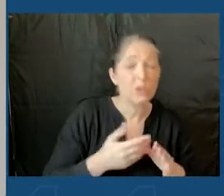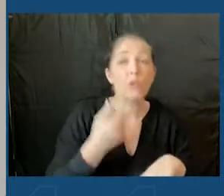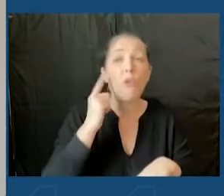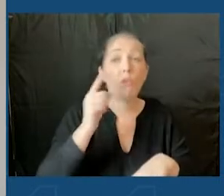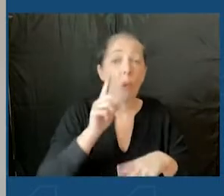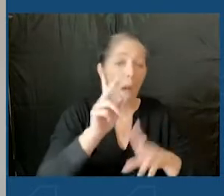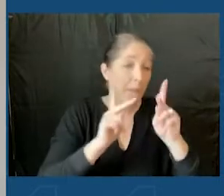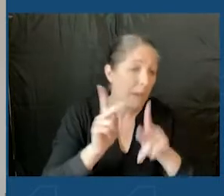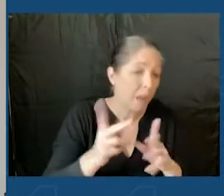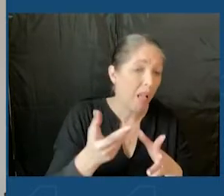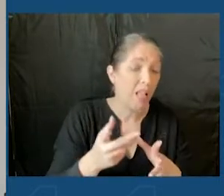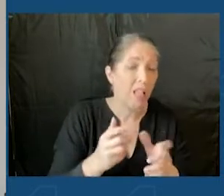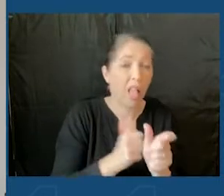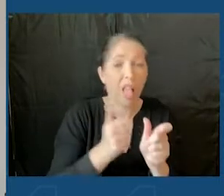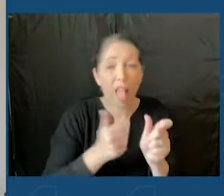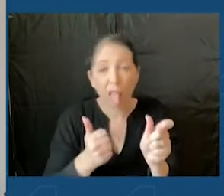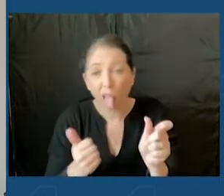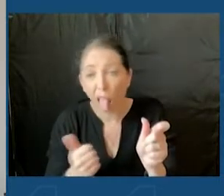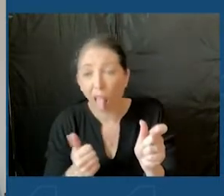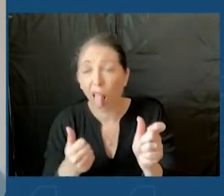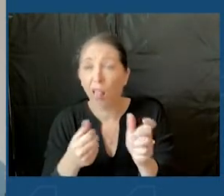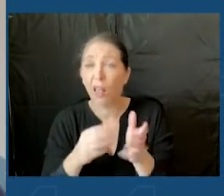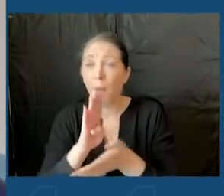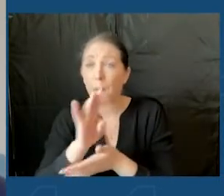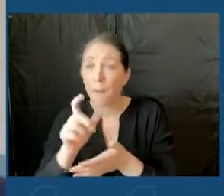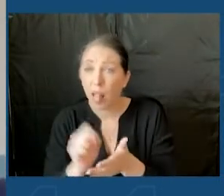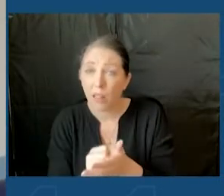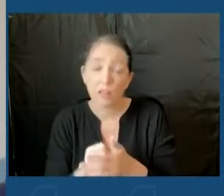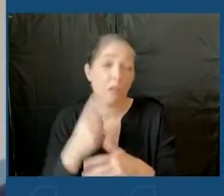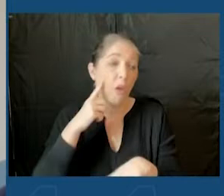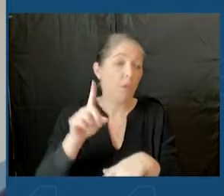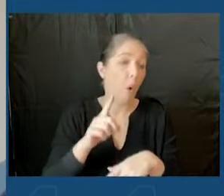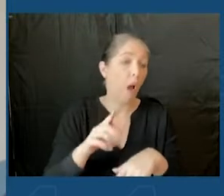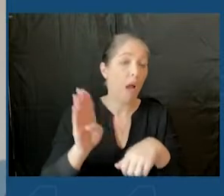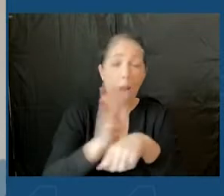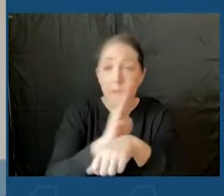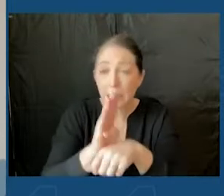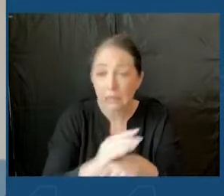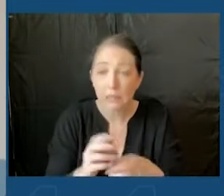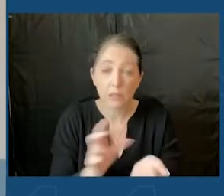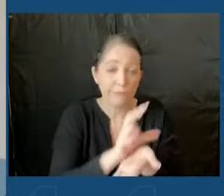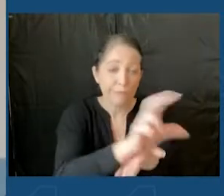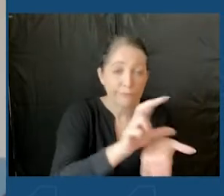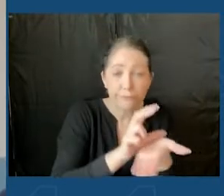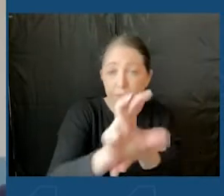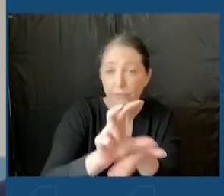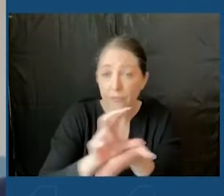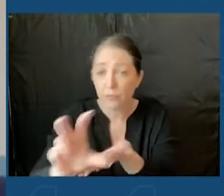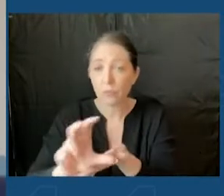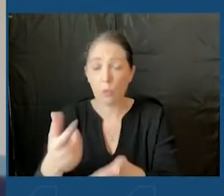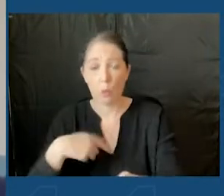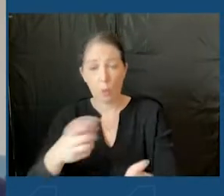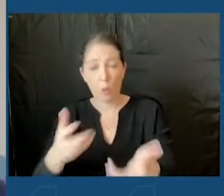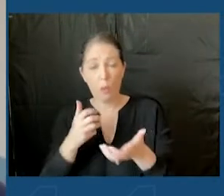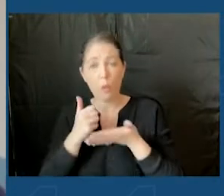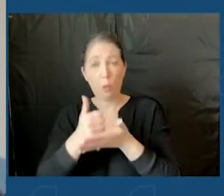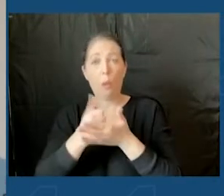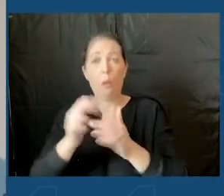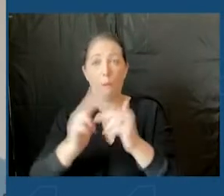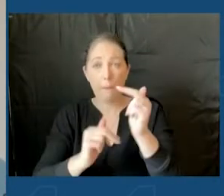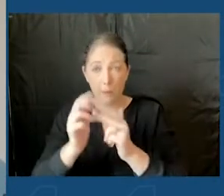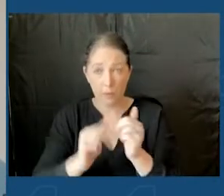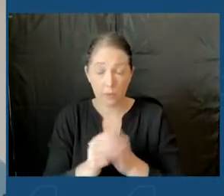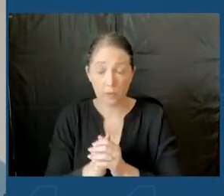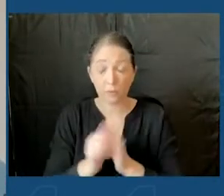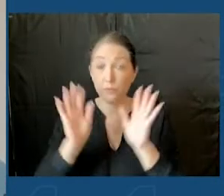rent and utilities. We're here to help build you back up and build you back stronger. So starting on August